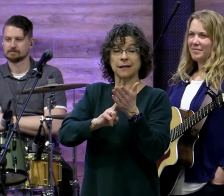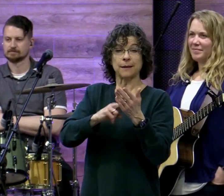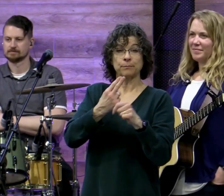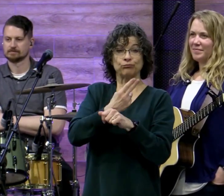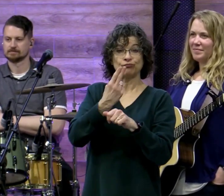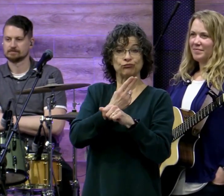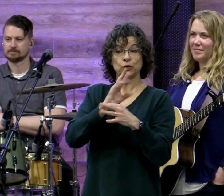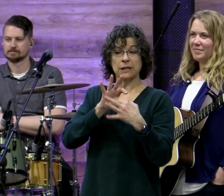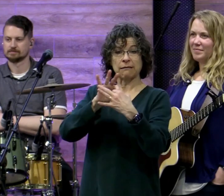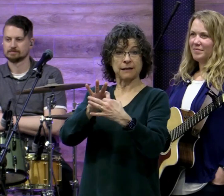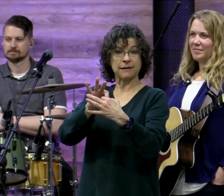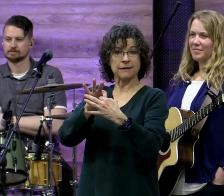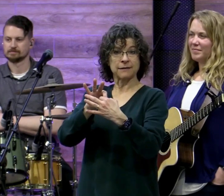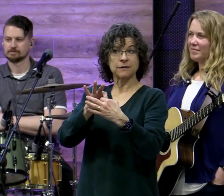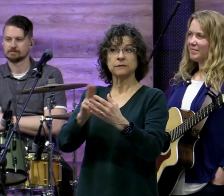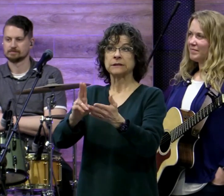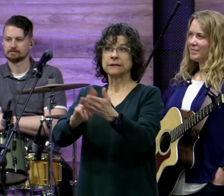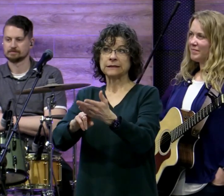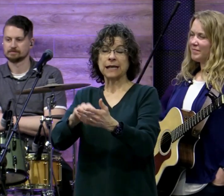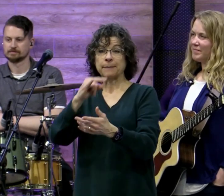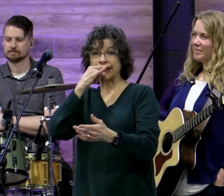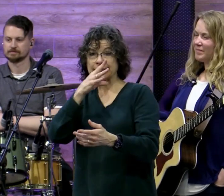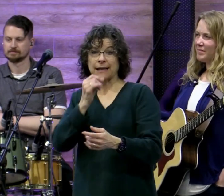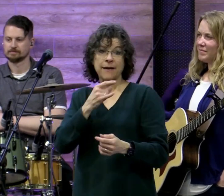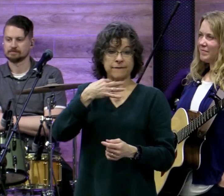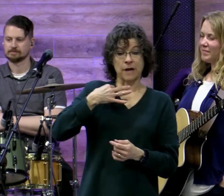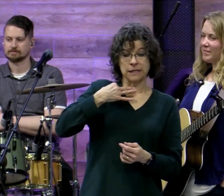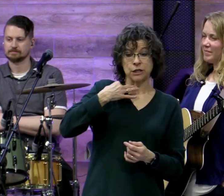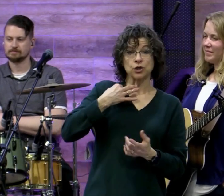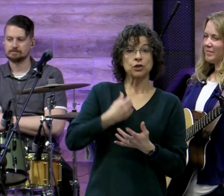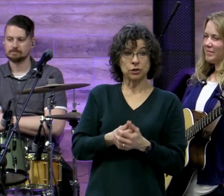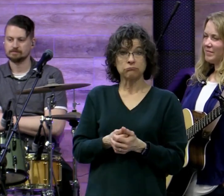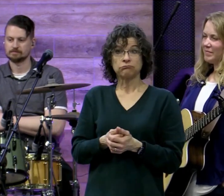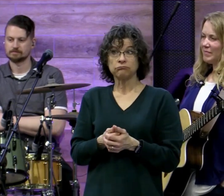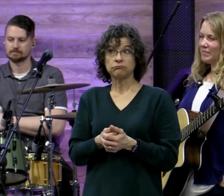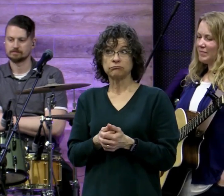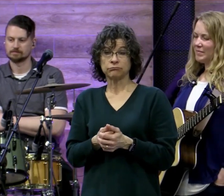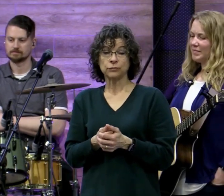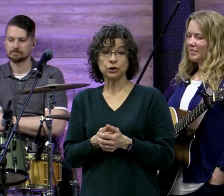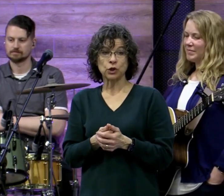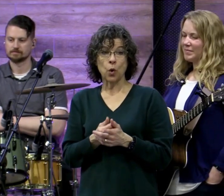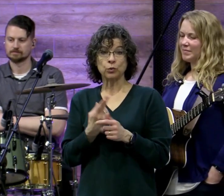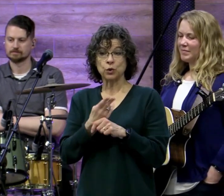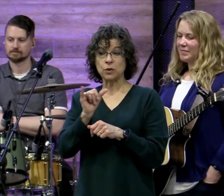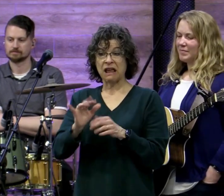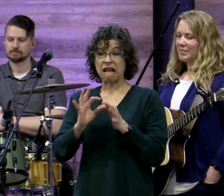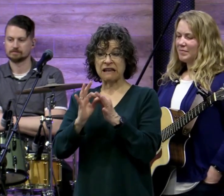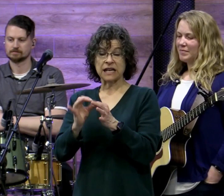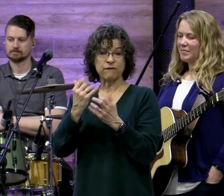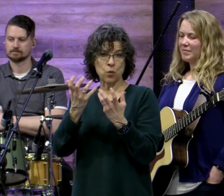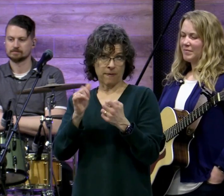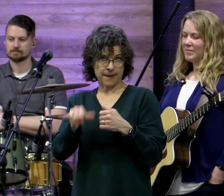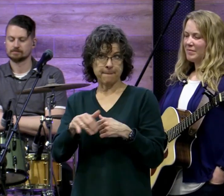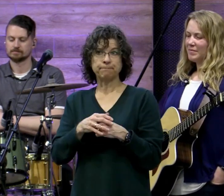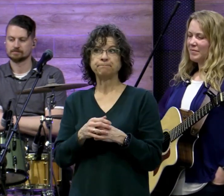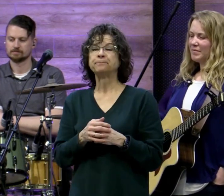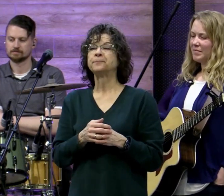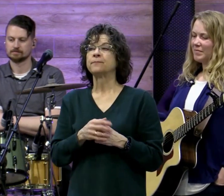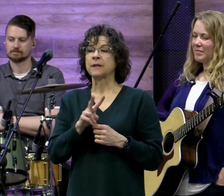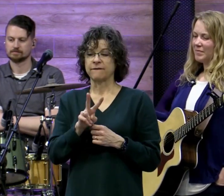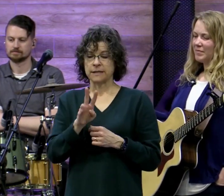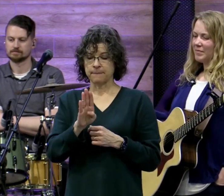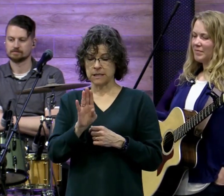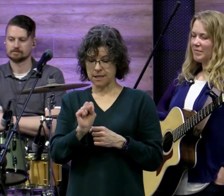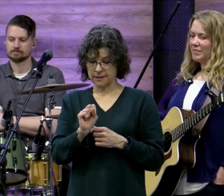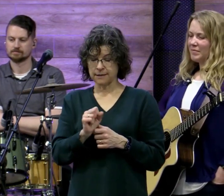same link for both signing up kids and volunteers. So you can use that to get signed up. That's on our events page on the website or on